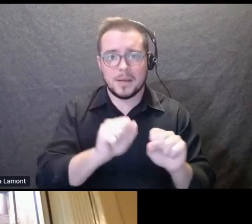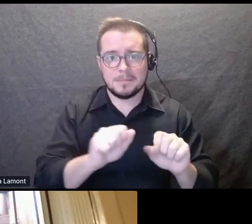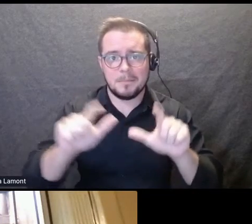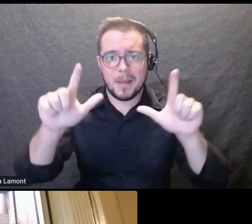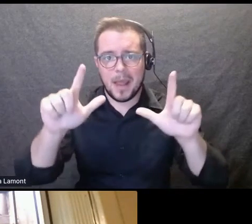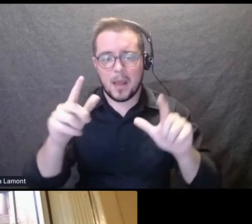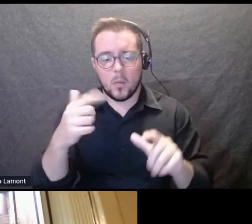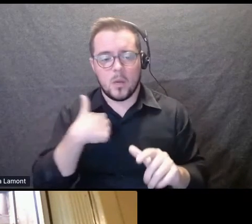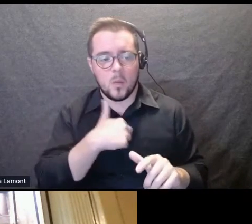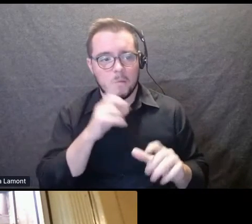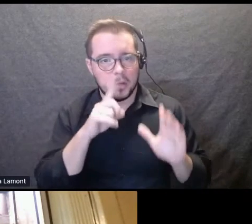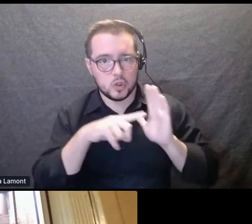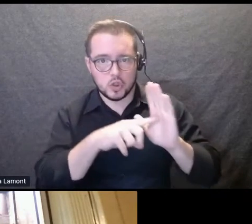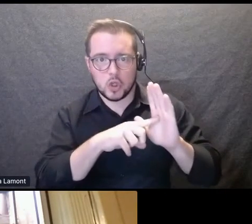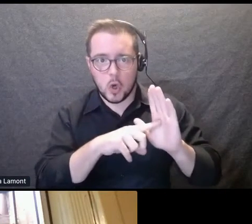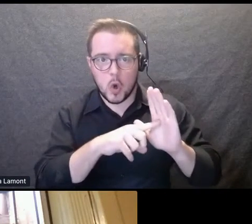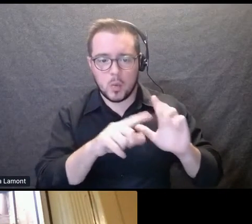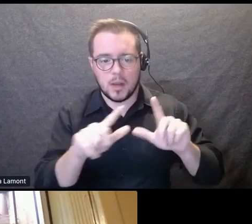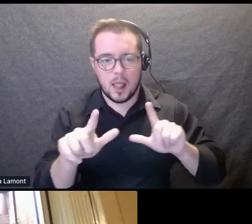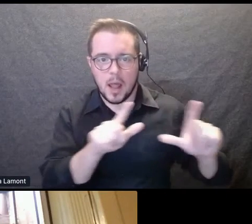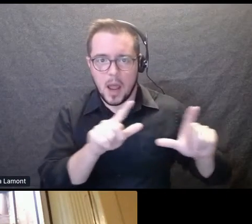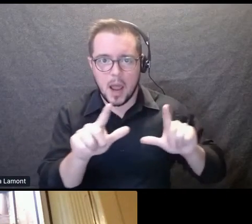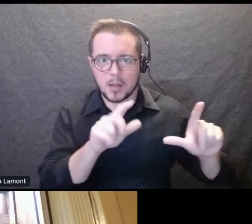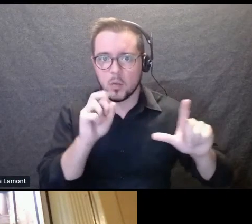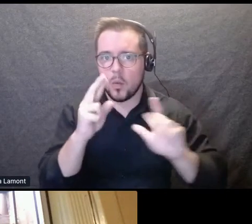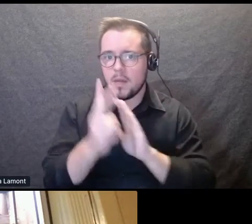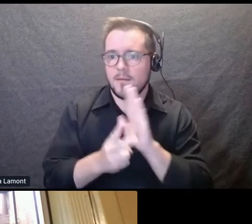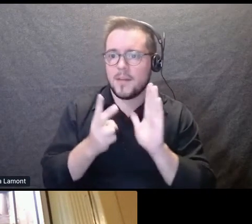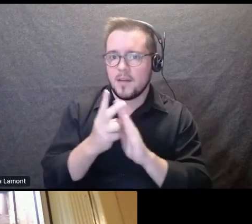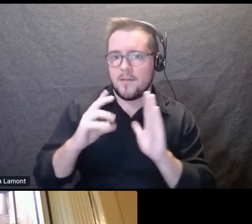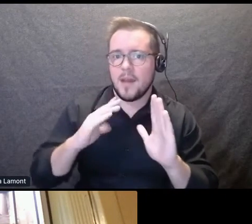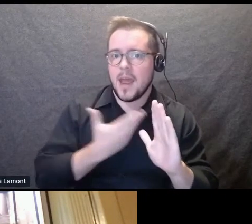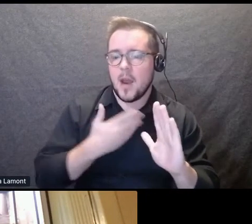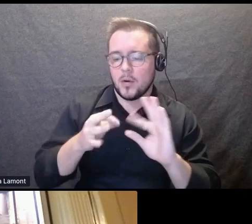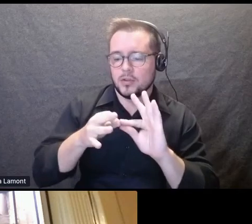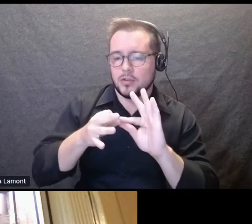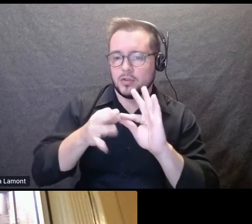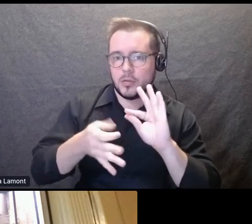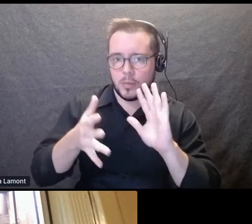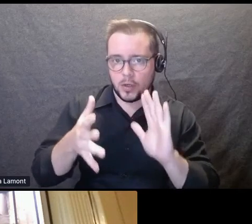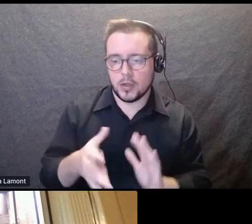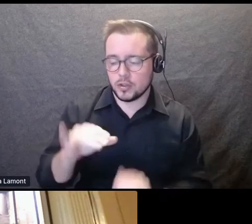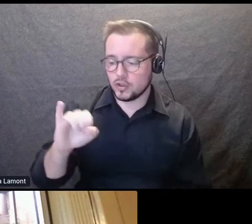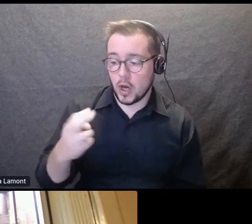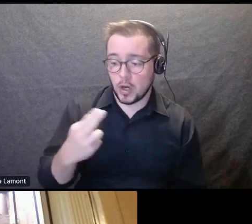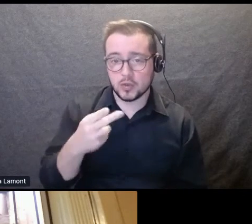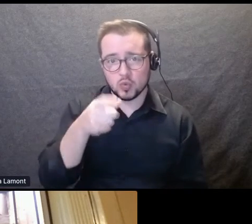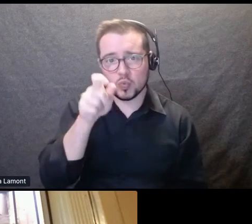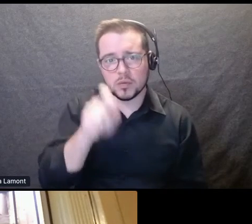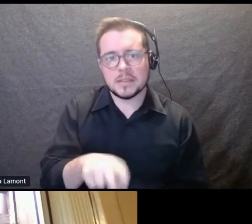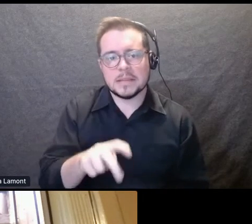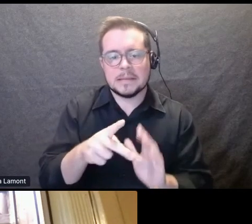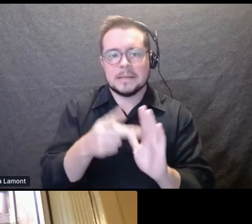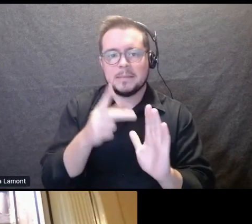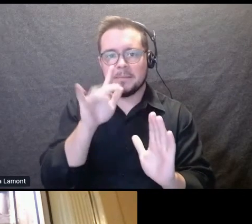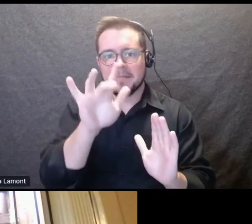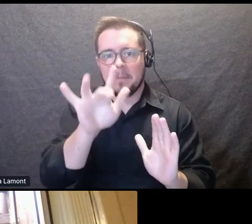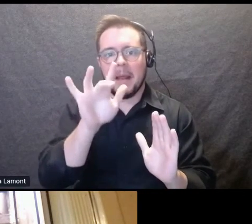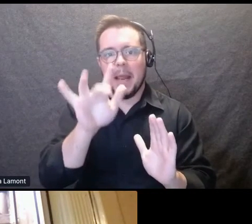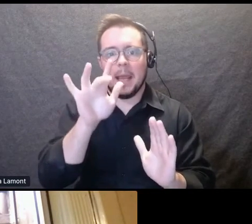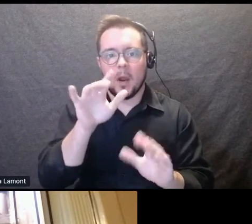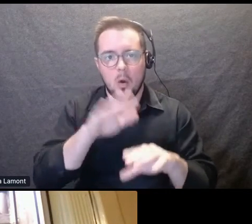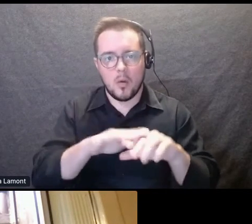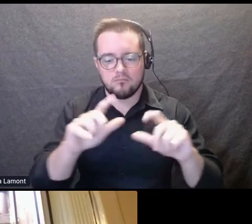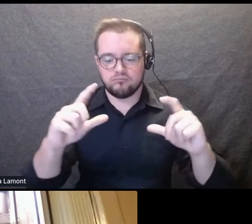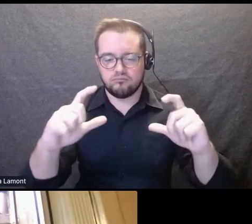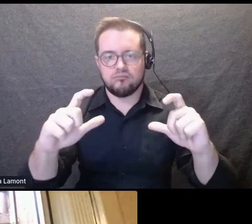slides that we're going to be sharing or the video of our wonderful ASL interpreter, Josh, you can simply double click on that rectangle